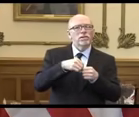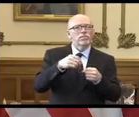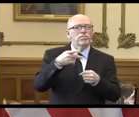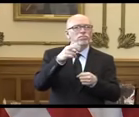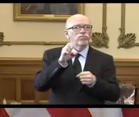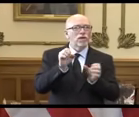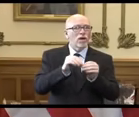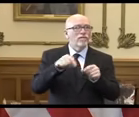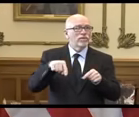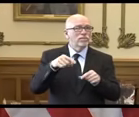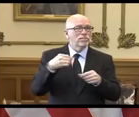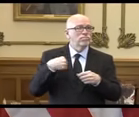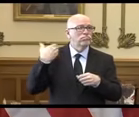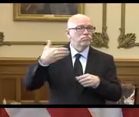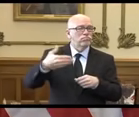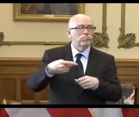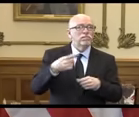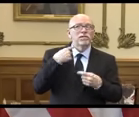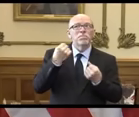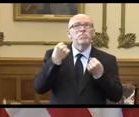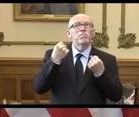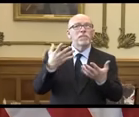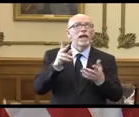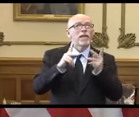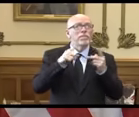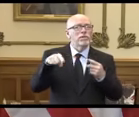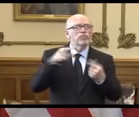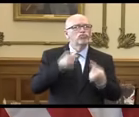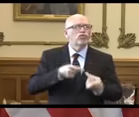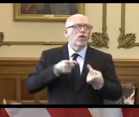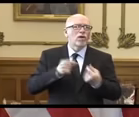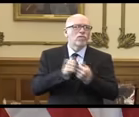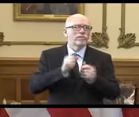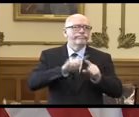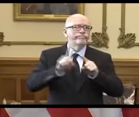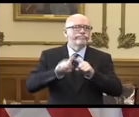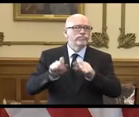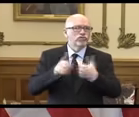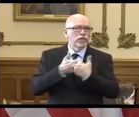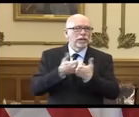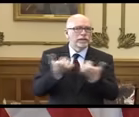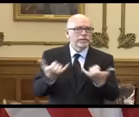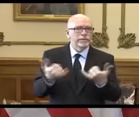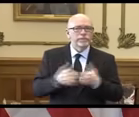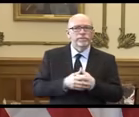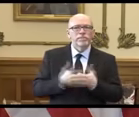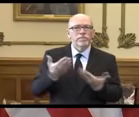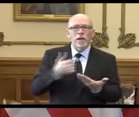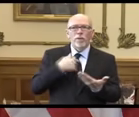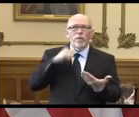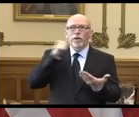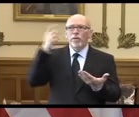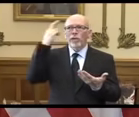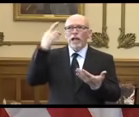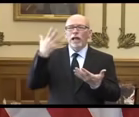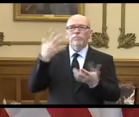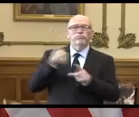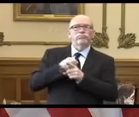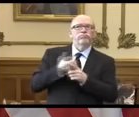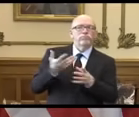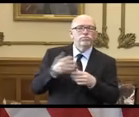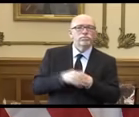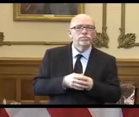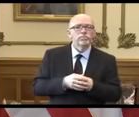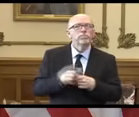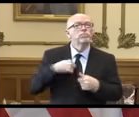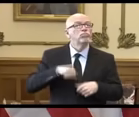a few times. And the fact that so many of us are struggling with a wide variety of challenges we didn't know were coming. I'm proud to